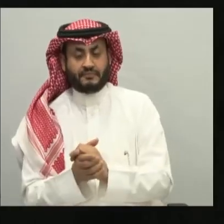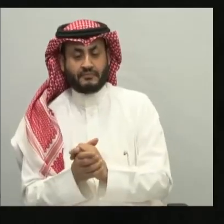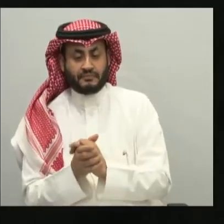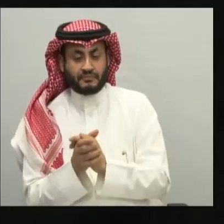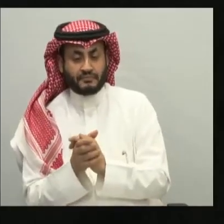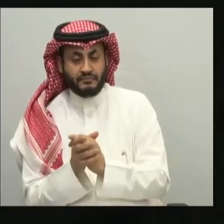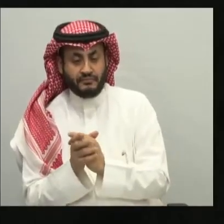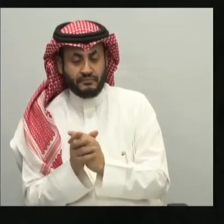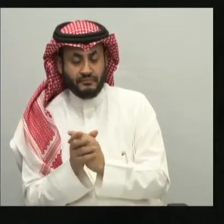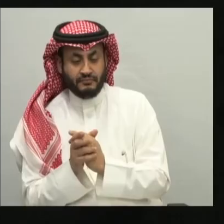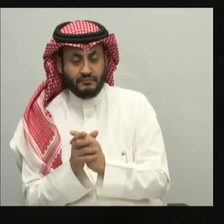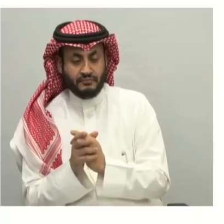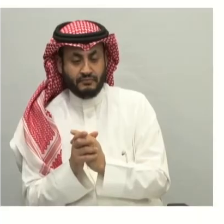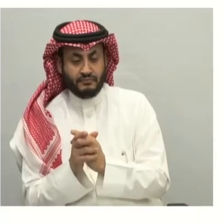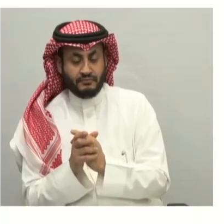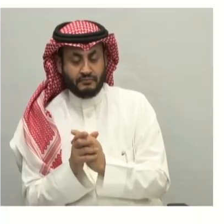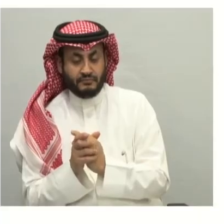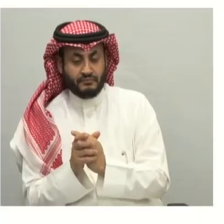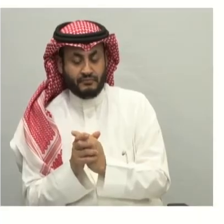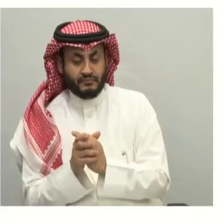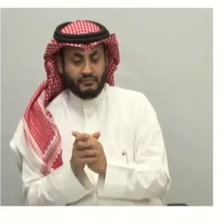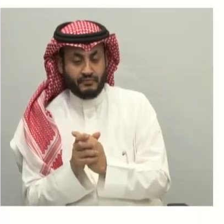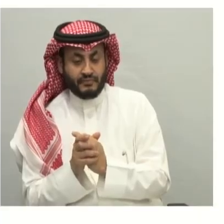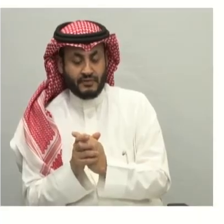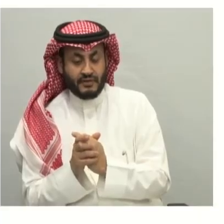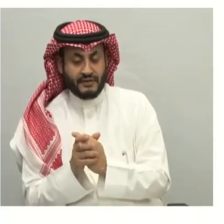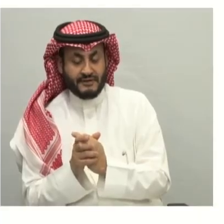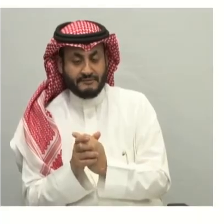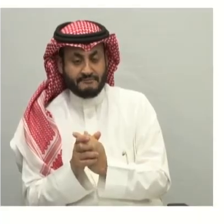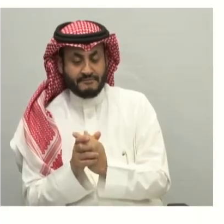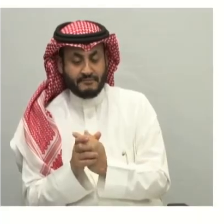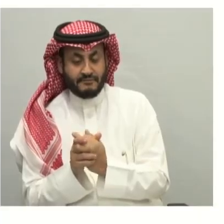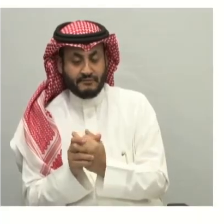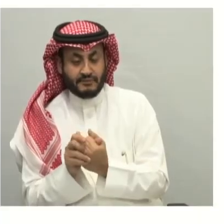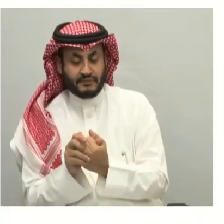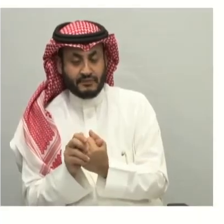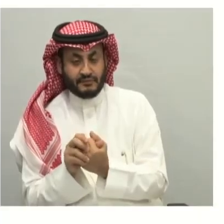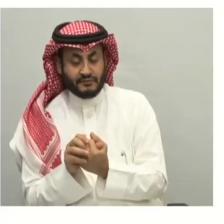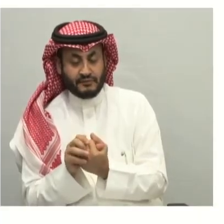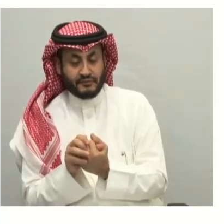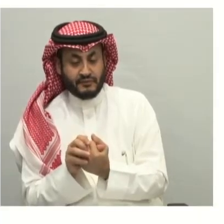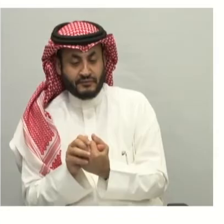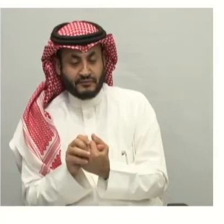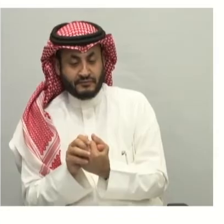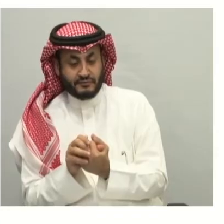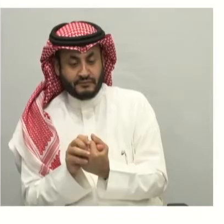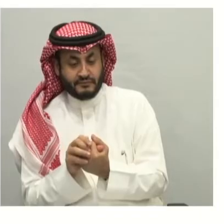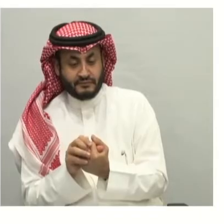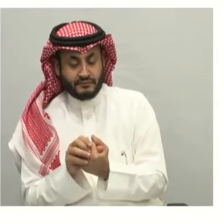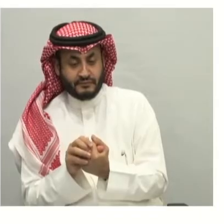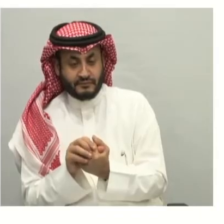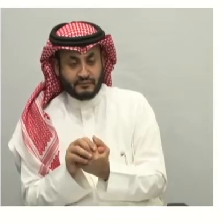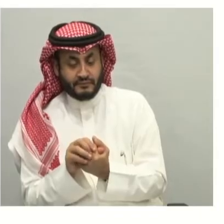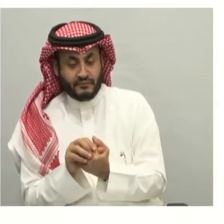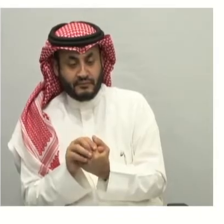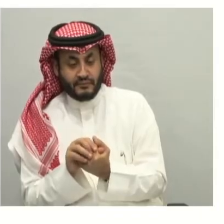case. So here are the Mark's answer. He's going to wear the kind of clothes that he's going to wear is suit, shirt and a